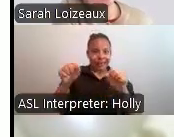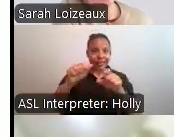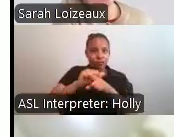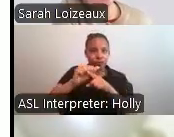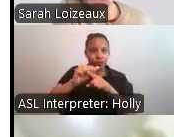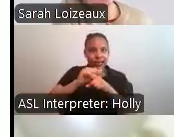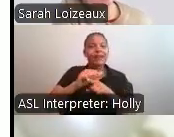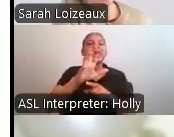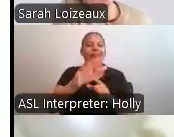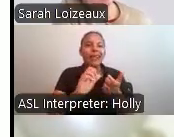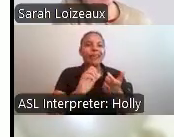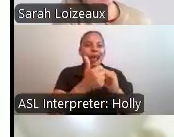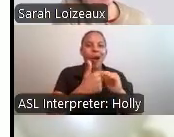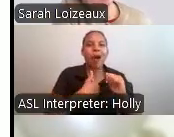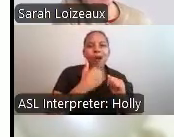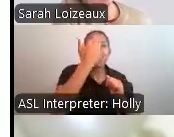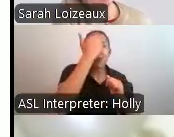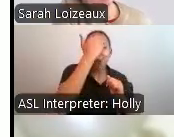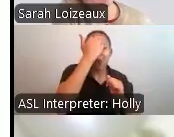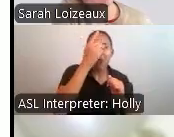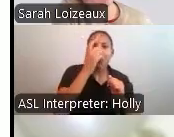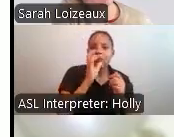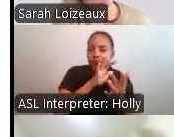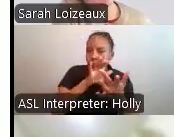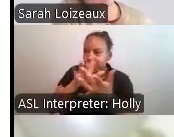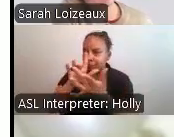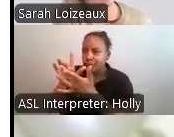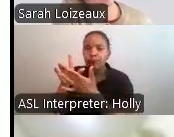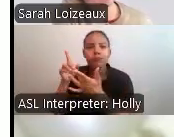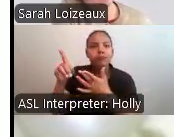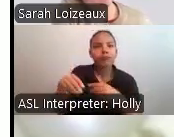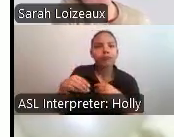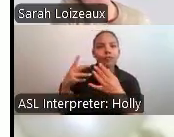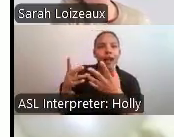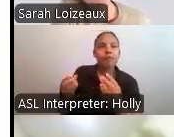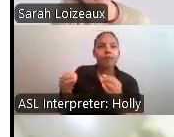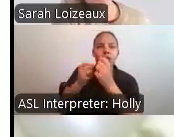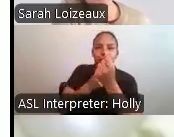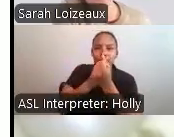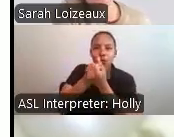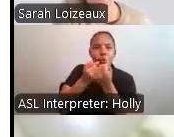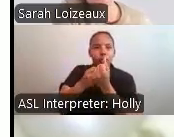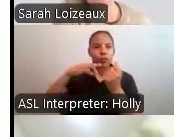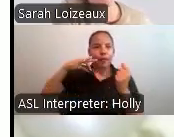them, avenues to benefit their employees.